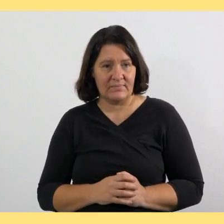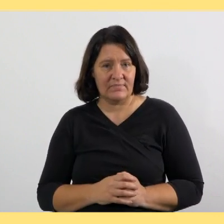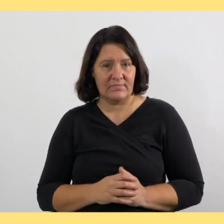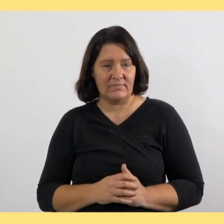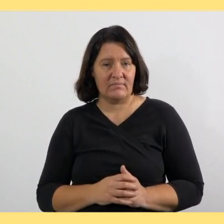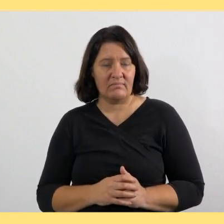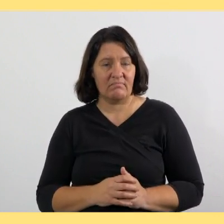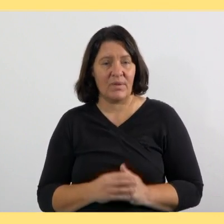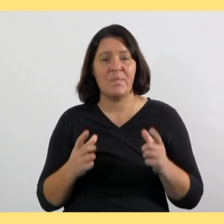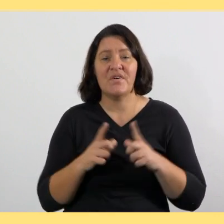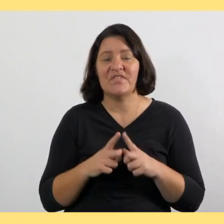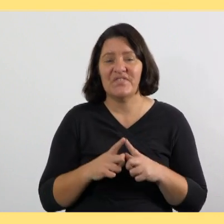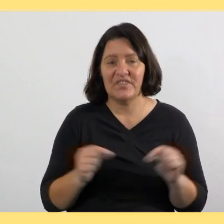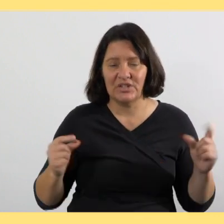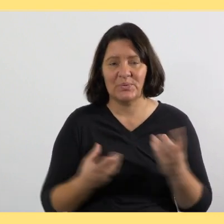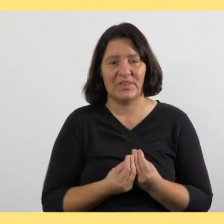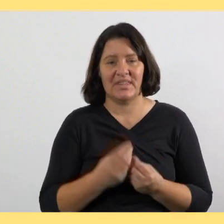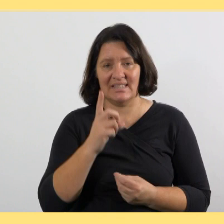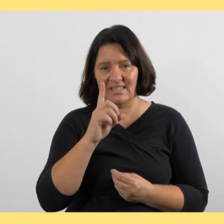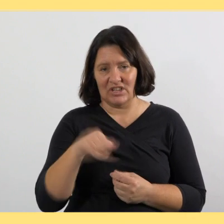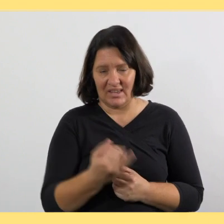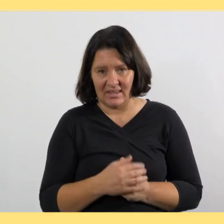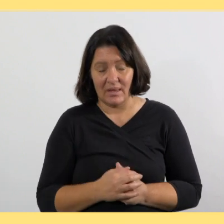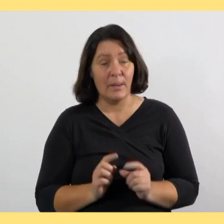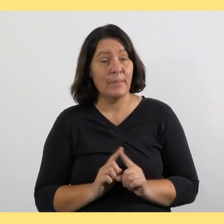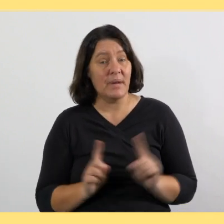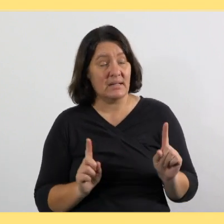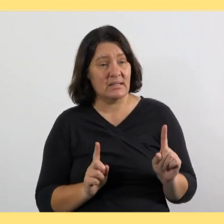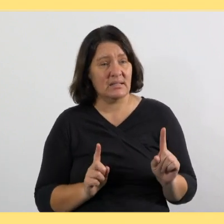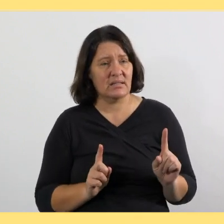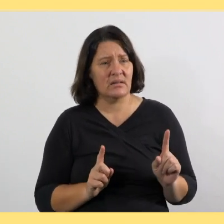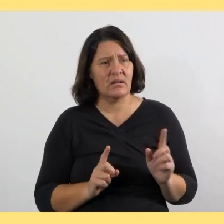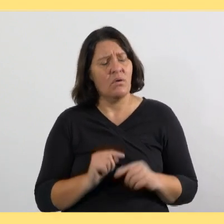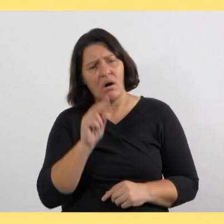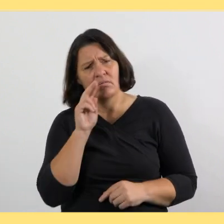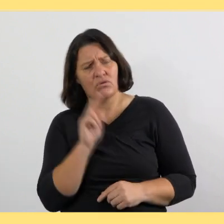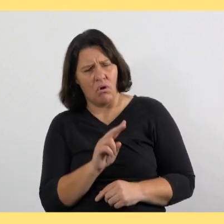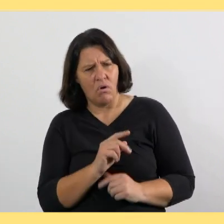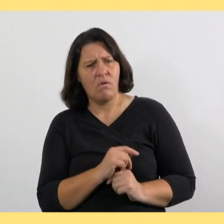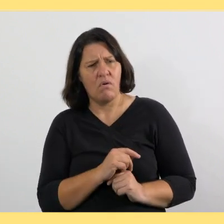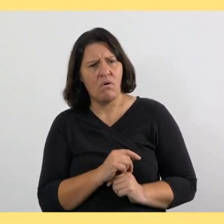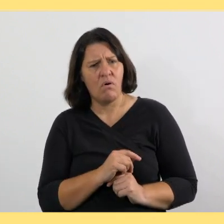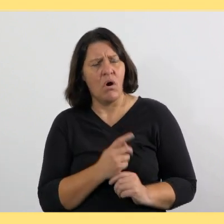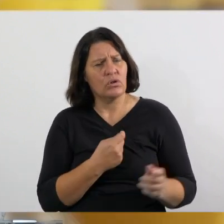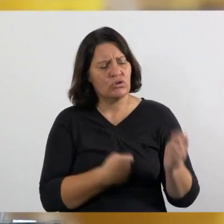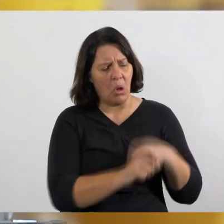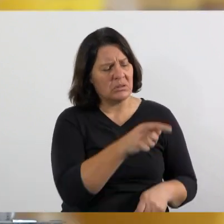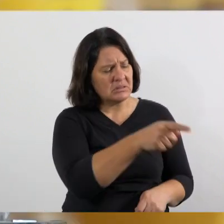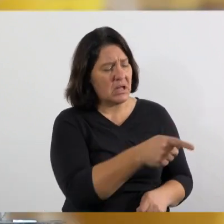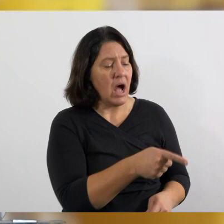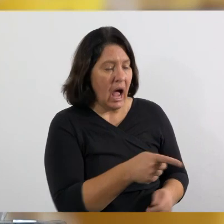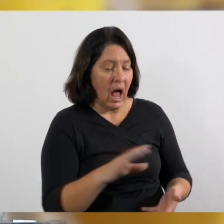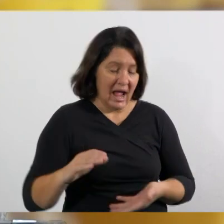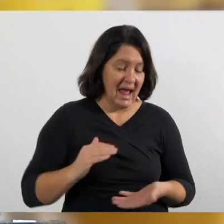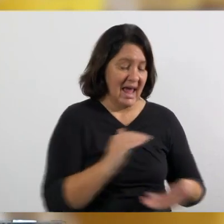18,400. We are done now with the DJ. However, when we sold goods to some debtors, some of them were